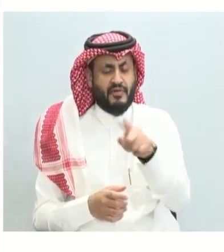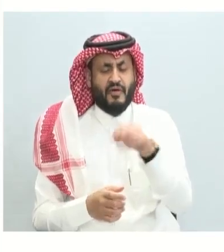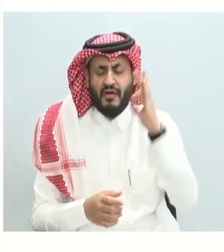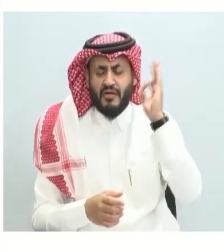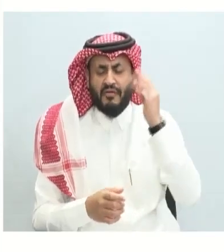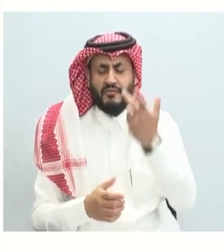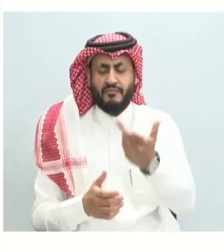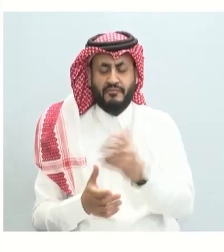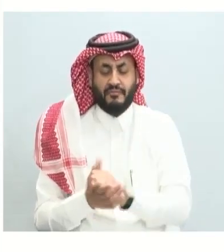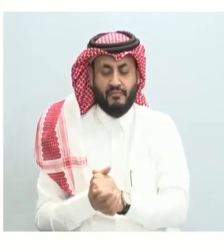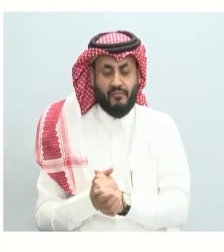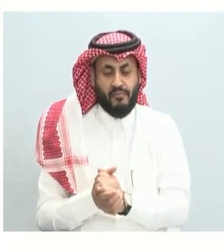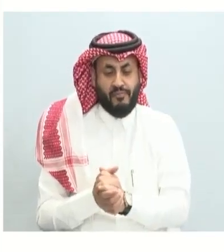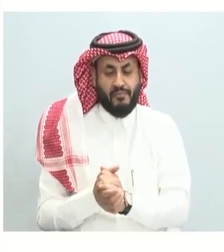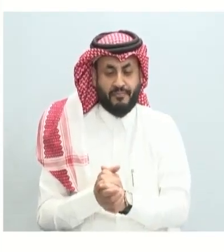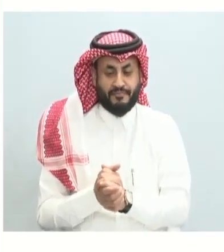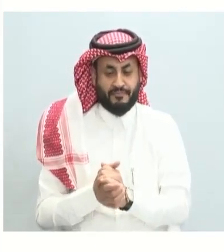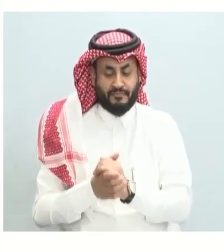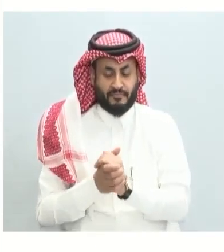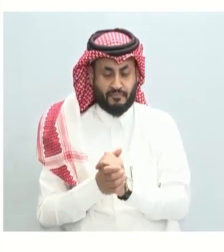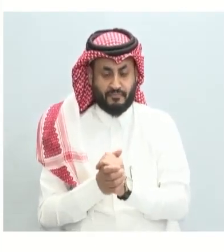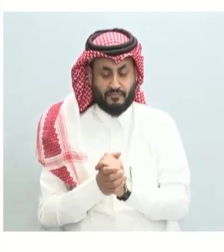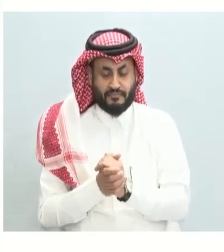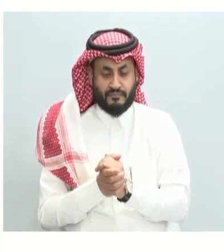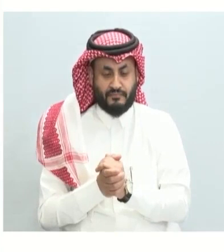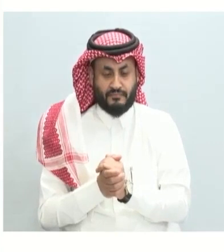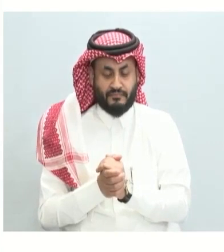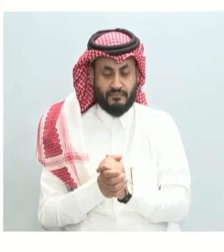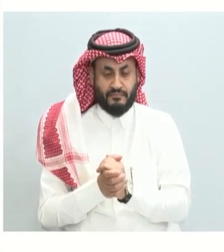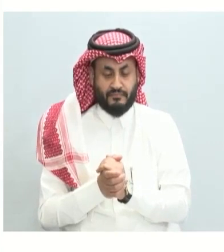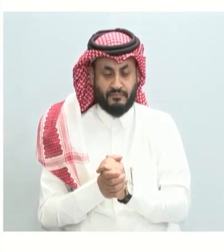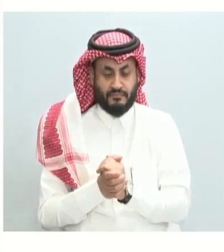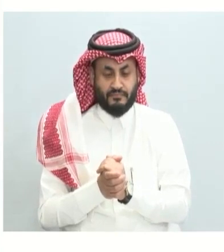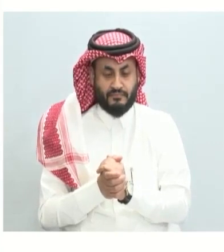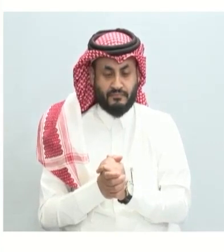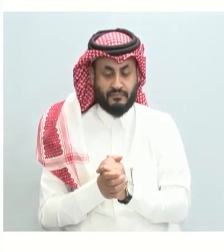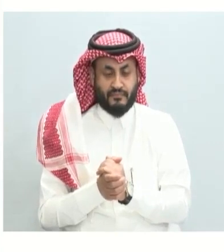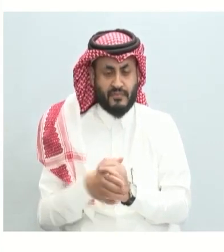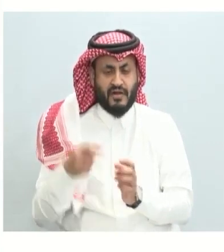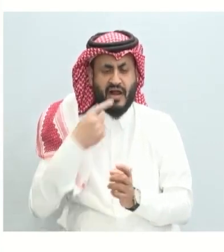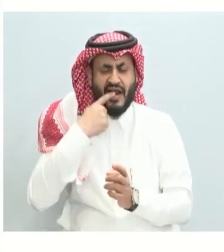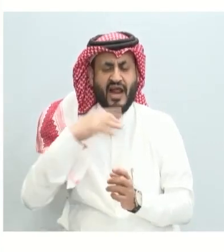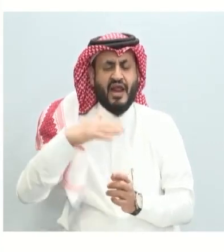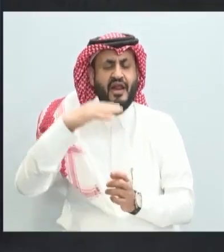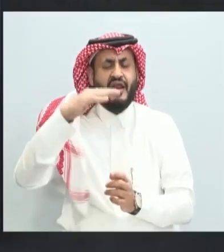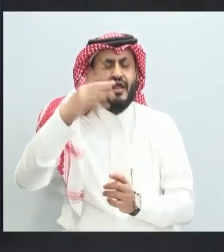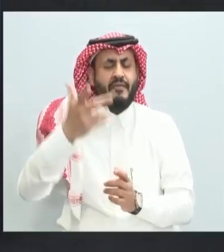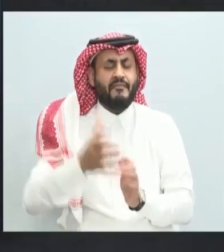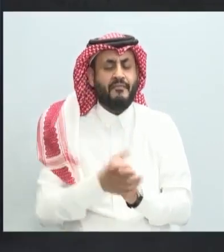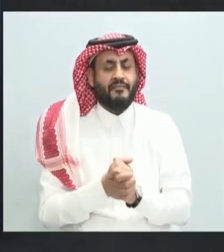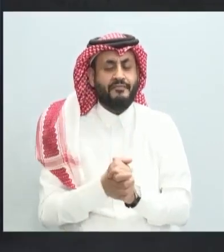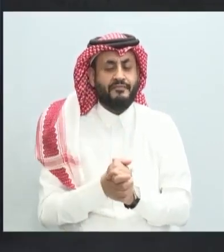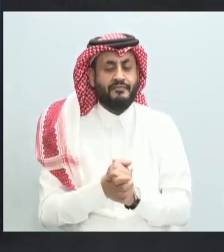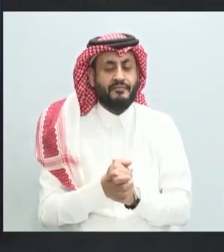circle the right answers. This is Kenan. So, what did you listen? Did